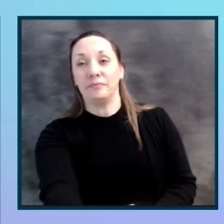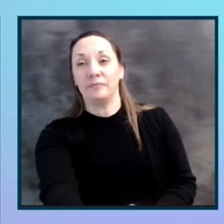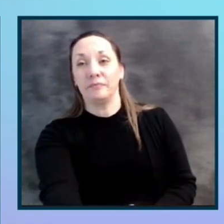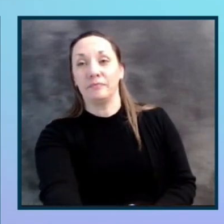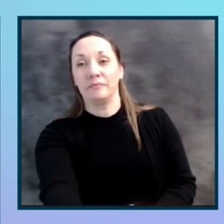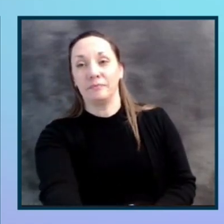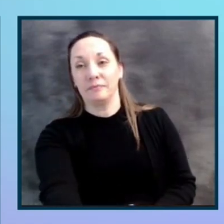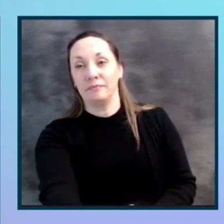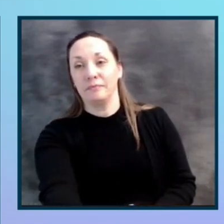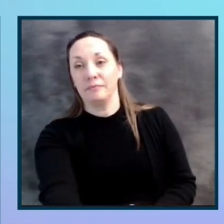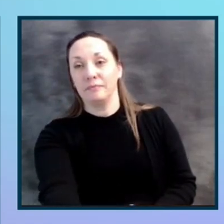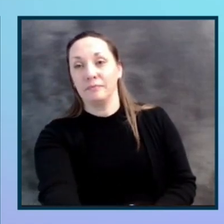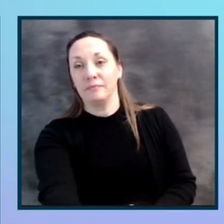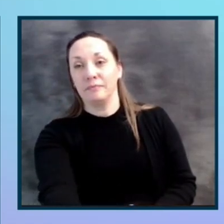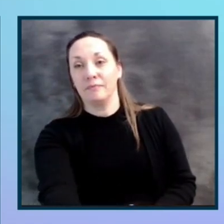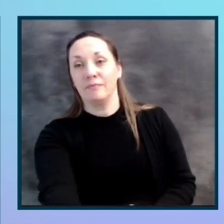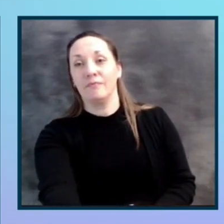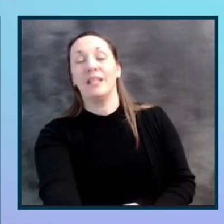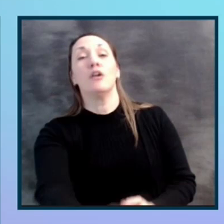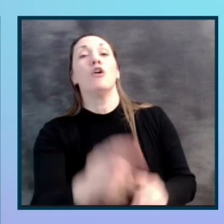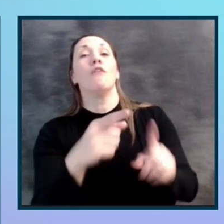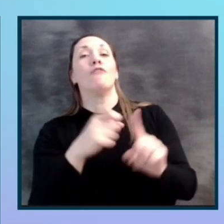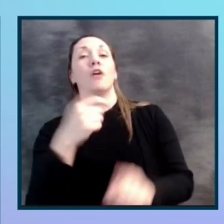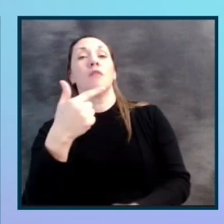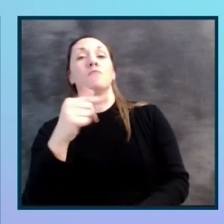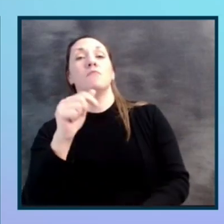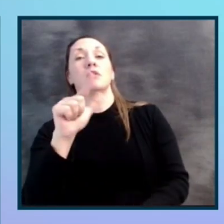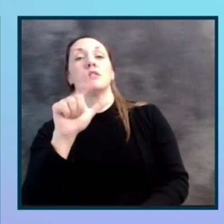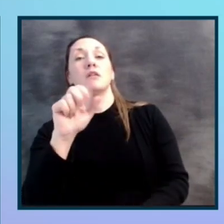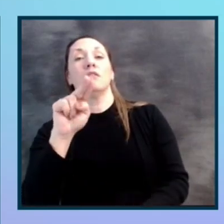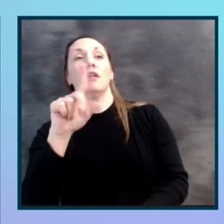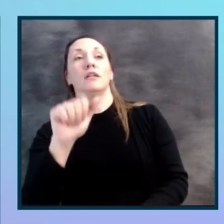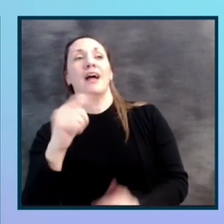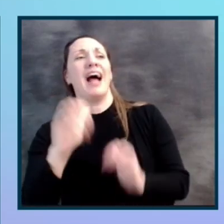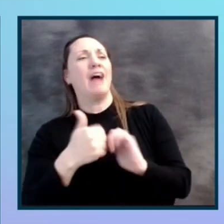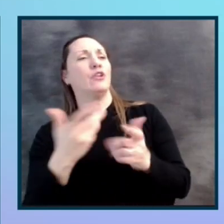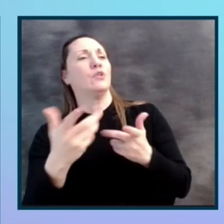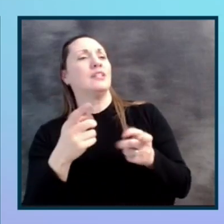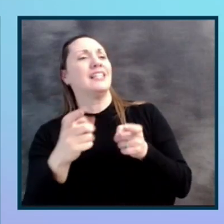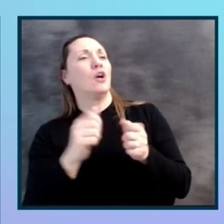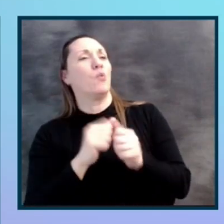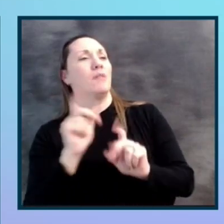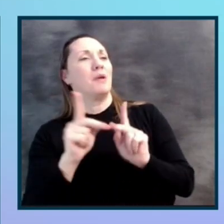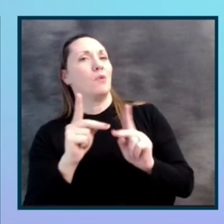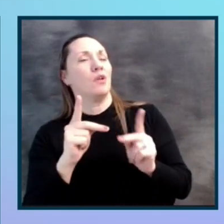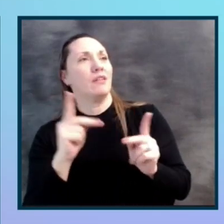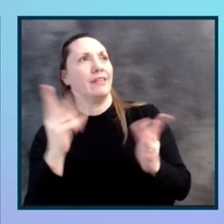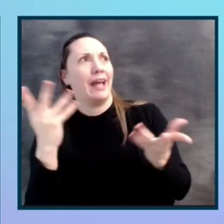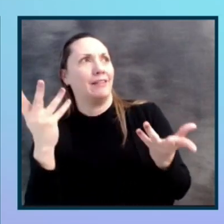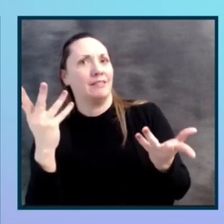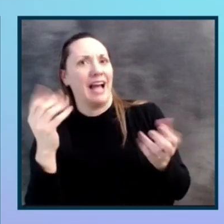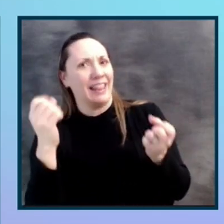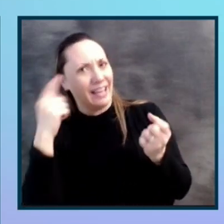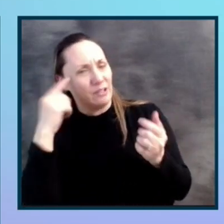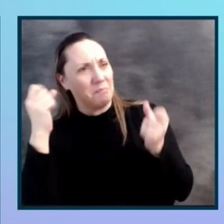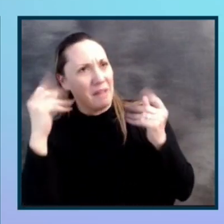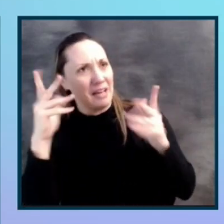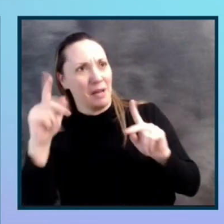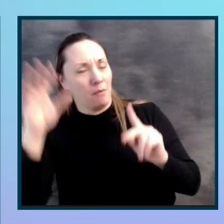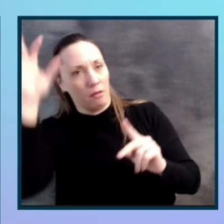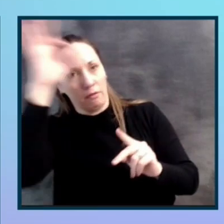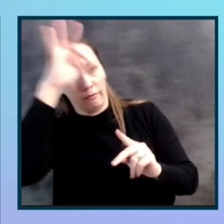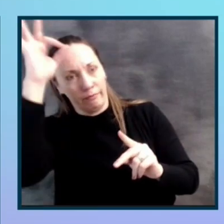do you deal with people who respond to this topic like it doesn't exist? I think there's a huge lack of awareness and understanding in the area